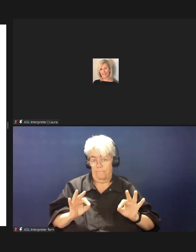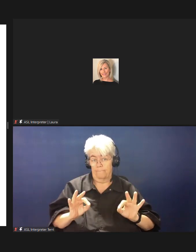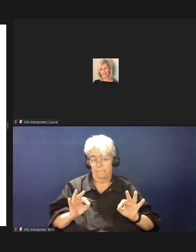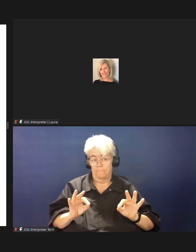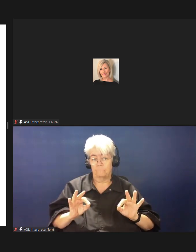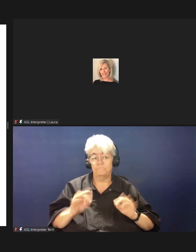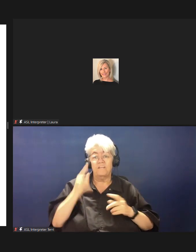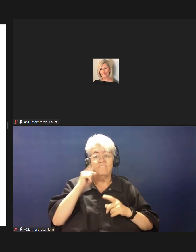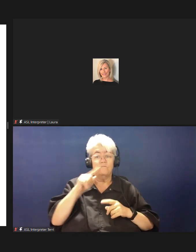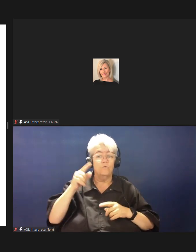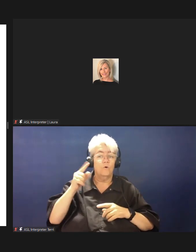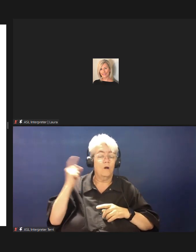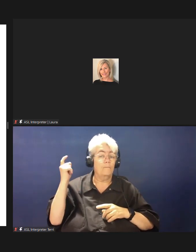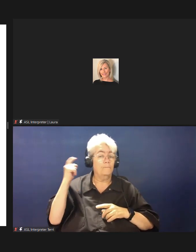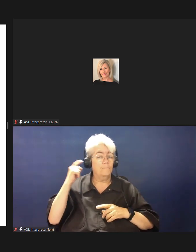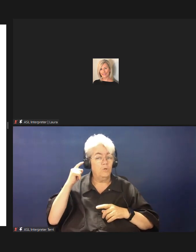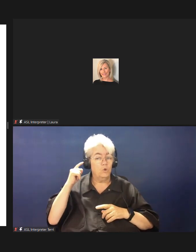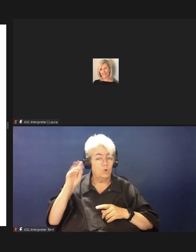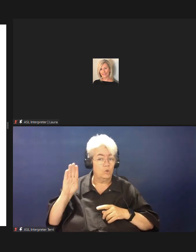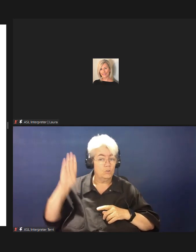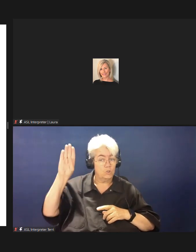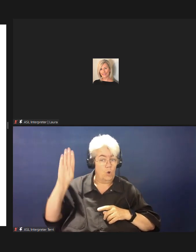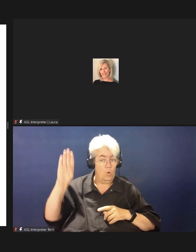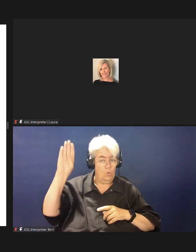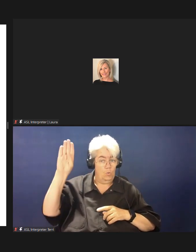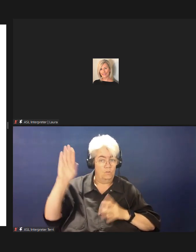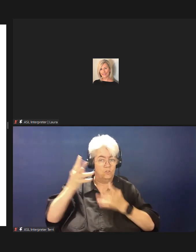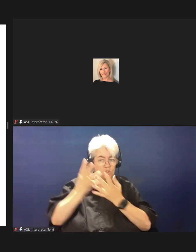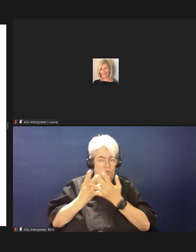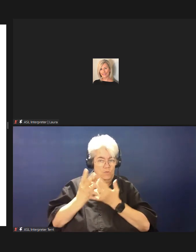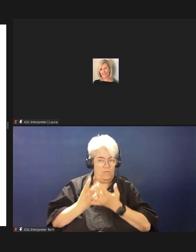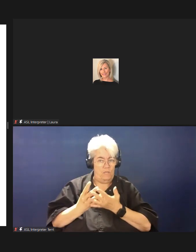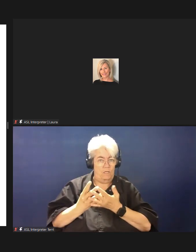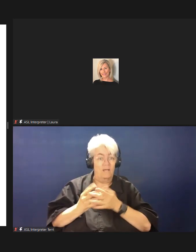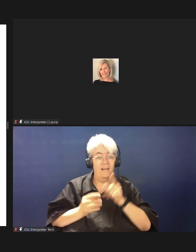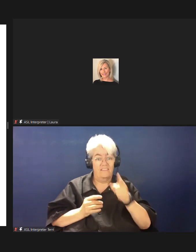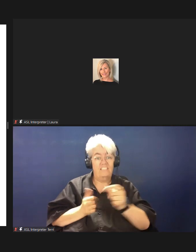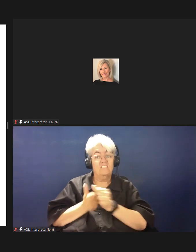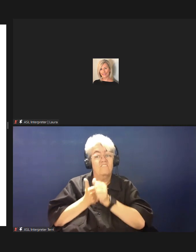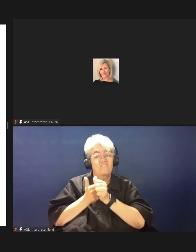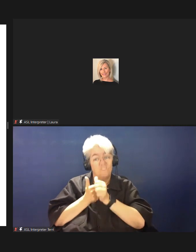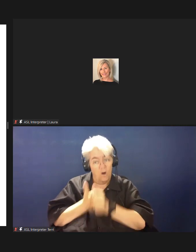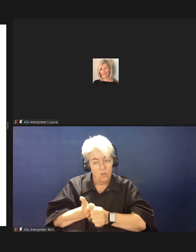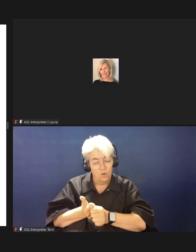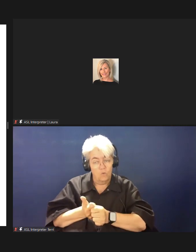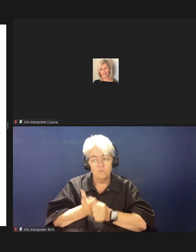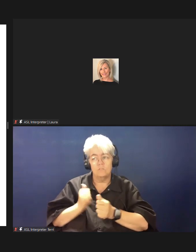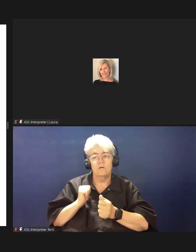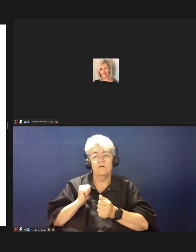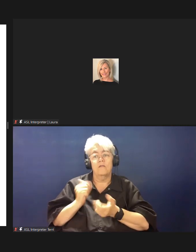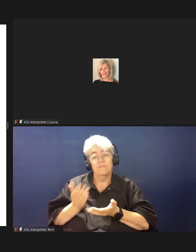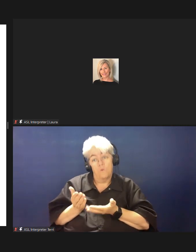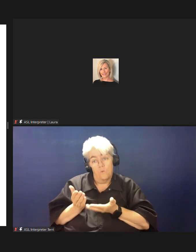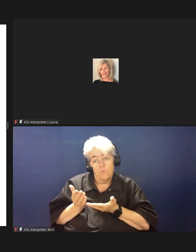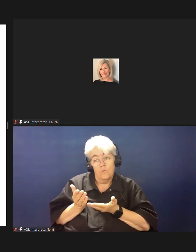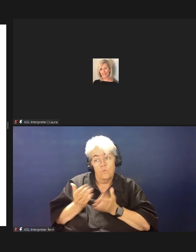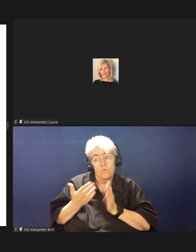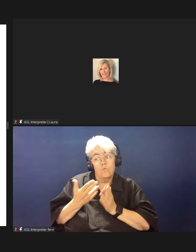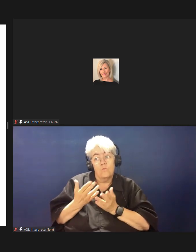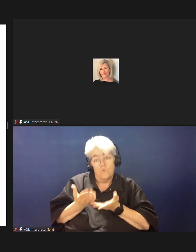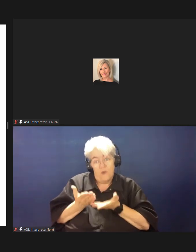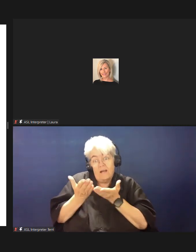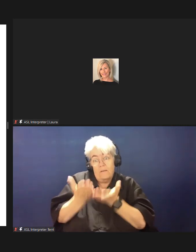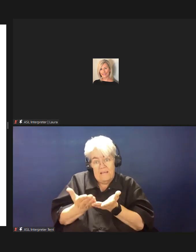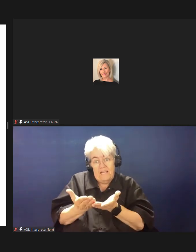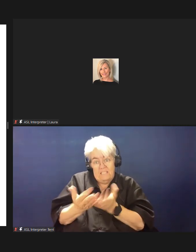for Pure Tone screening, which actually follows the recommended protocol exactly, step